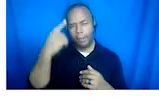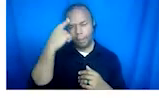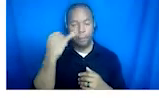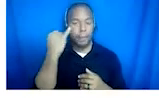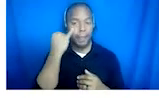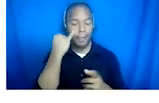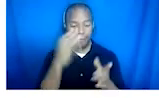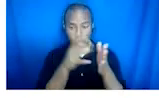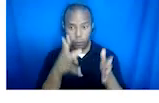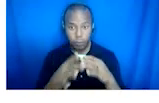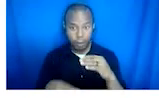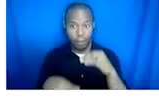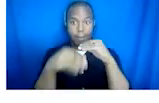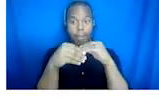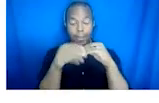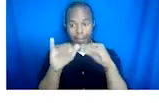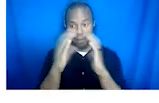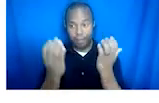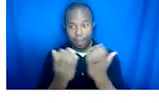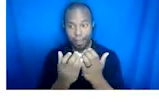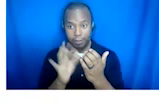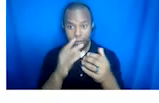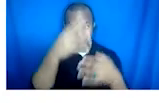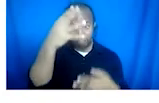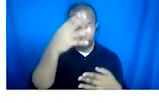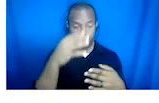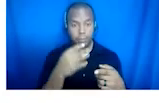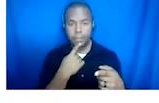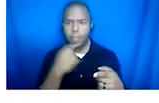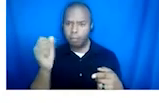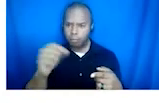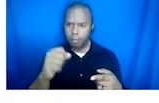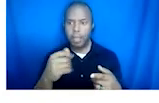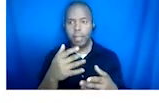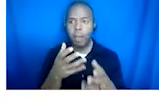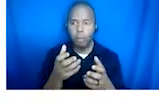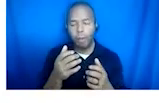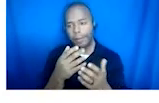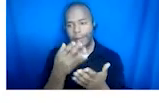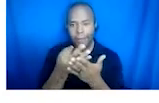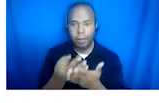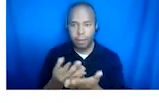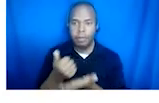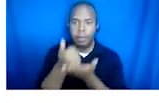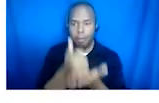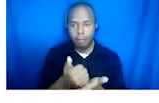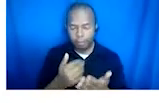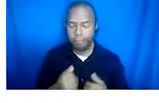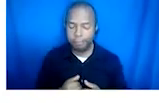their schedule with the click of a button and says, yes, I'm requesting financial aid, great, you're enrolled.